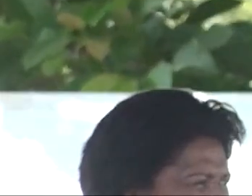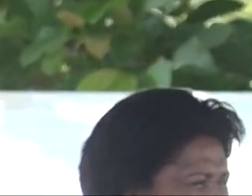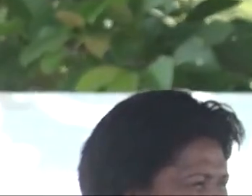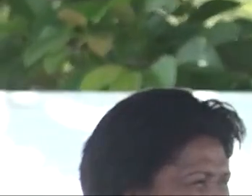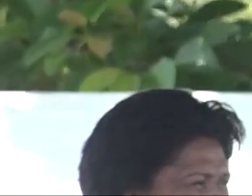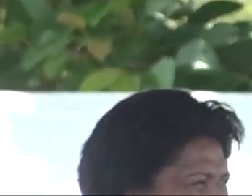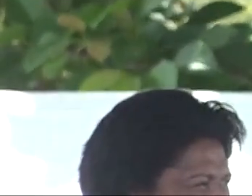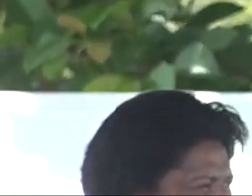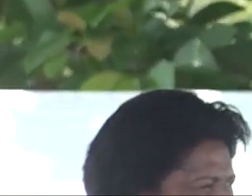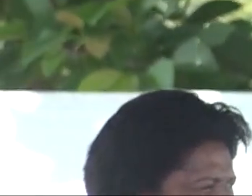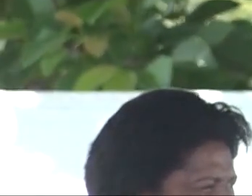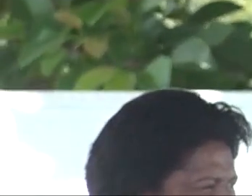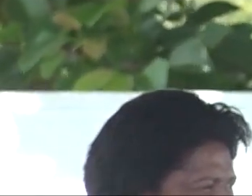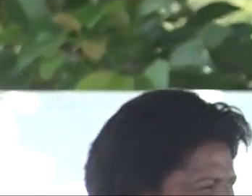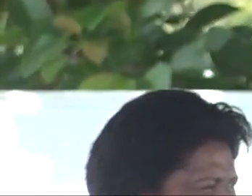Before I